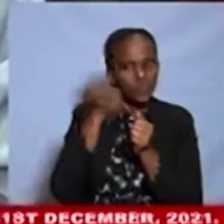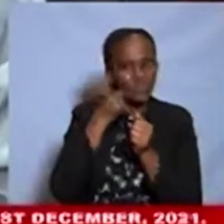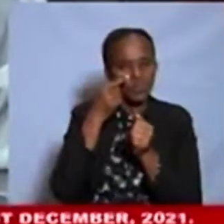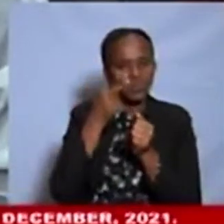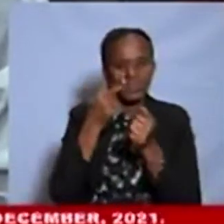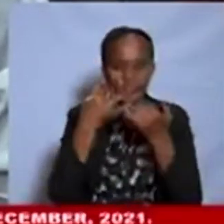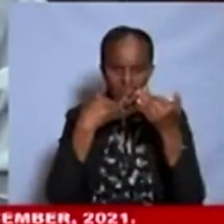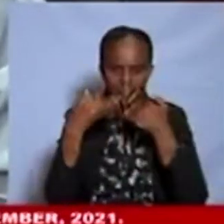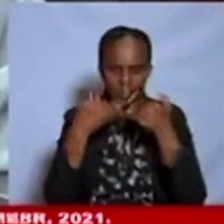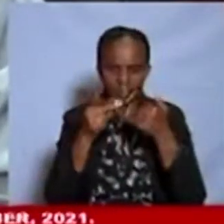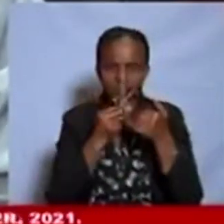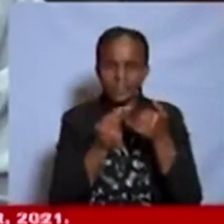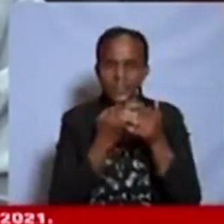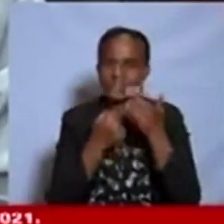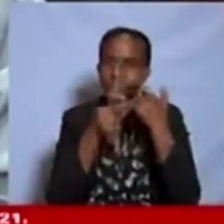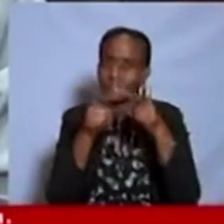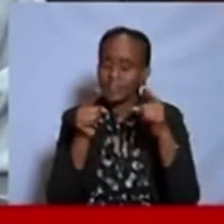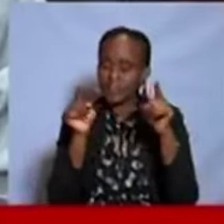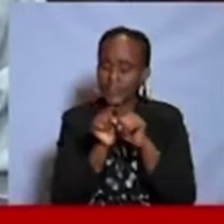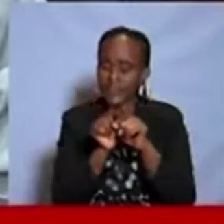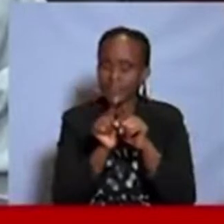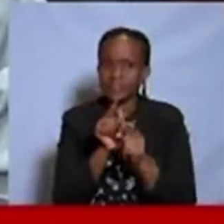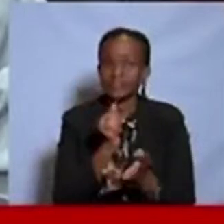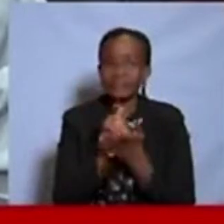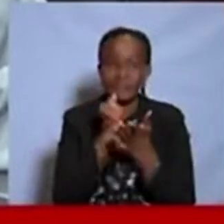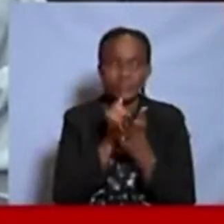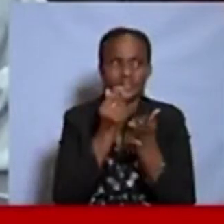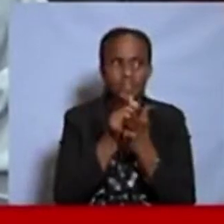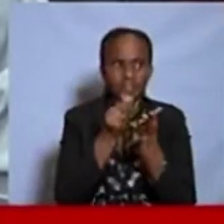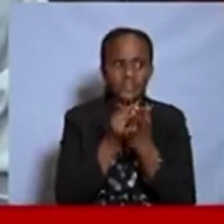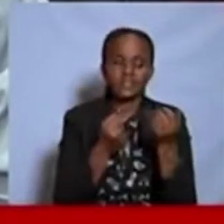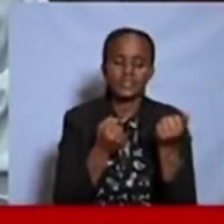happened, and we copy as well to finance.